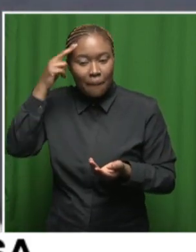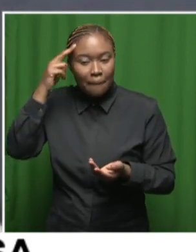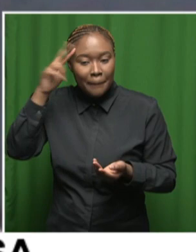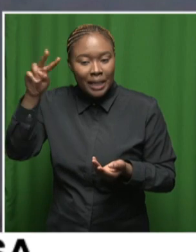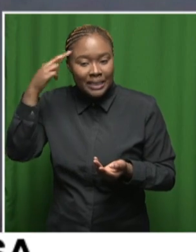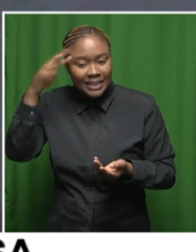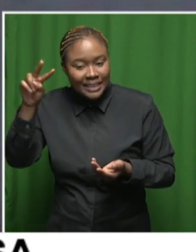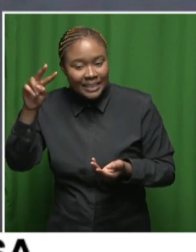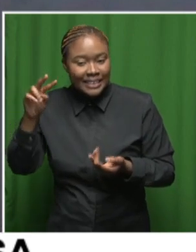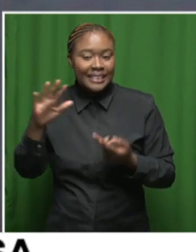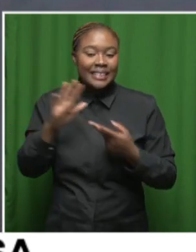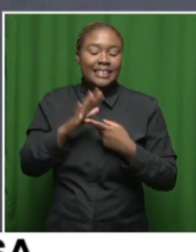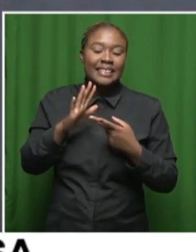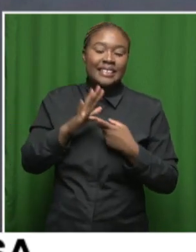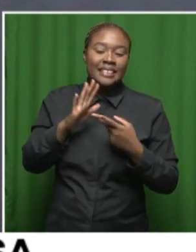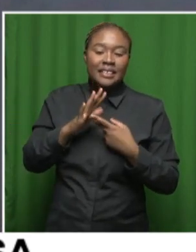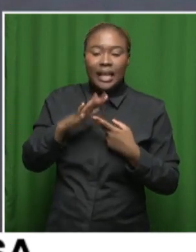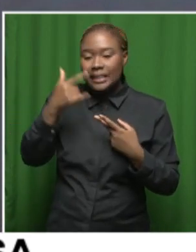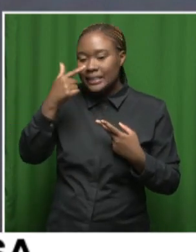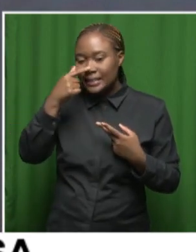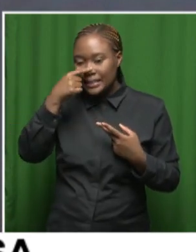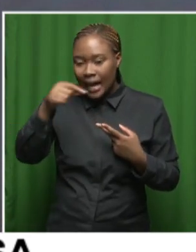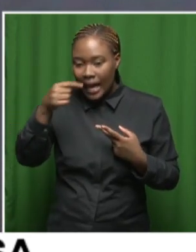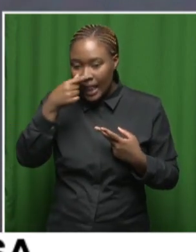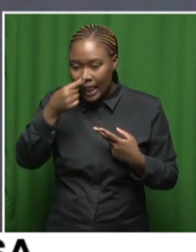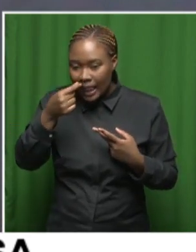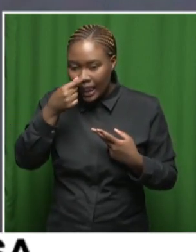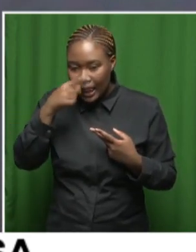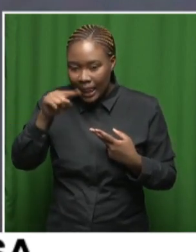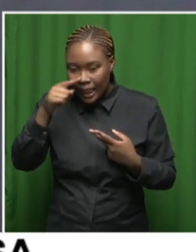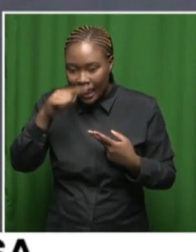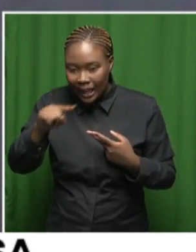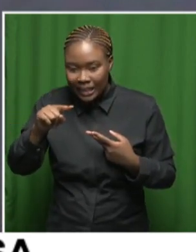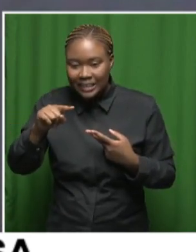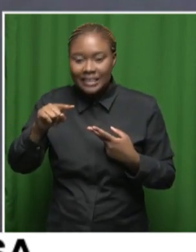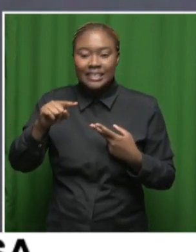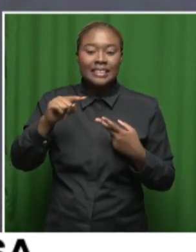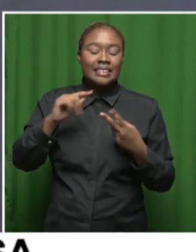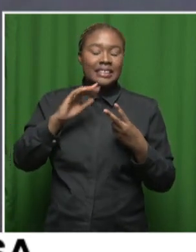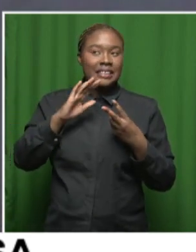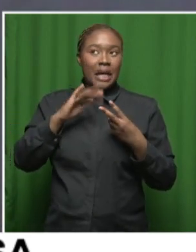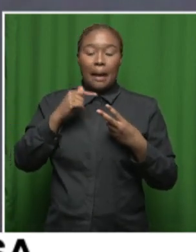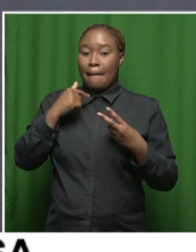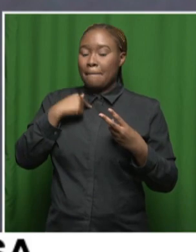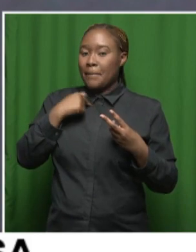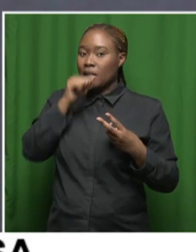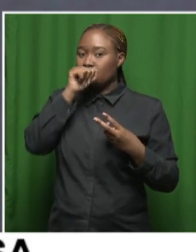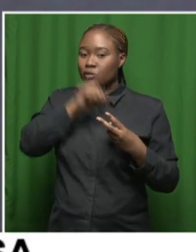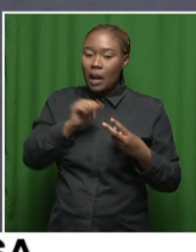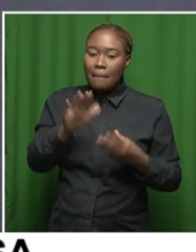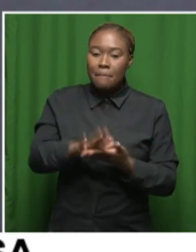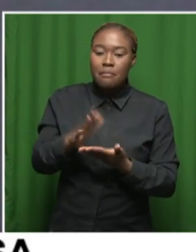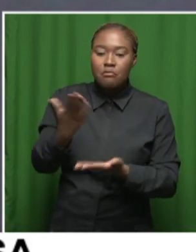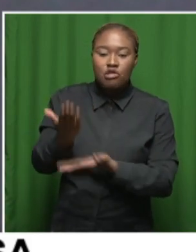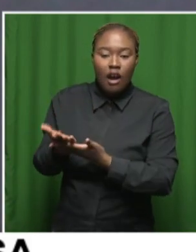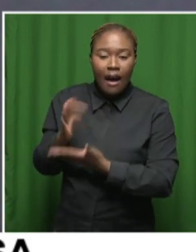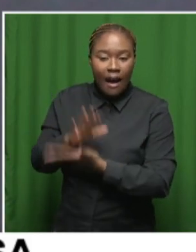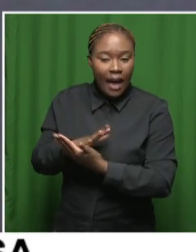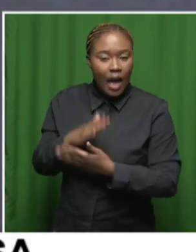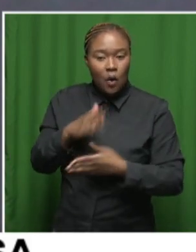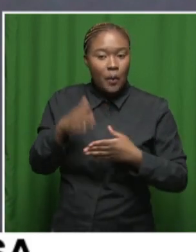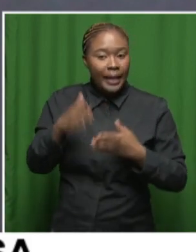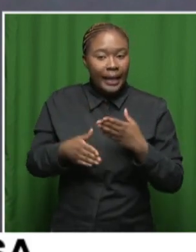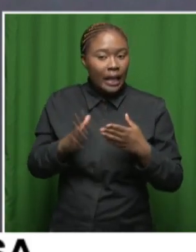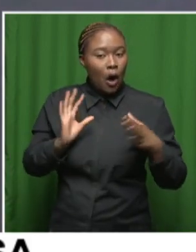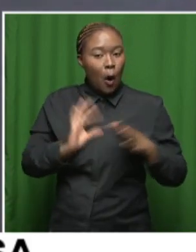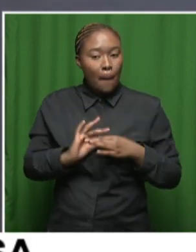food, obviously. We always have a braai going at our home. So every weekend there's a braai. And then I love making interesting